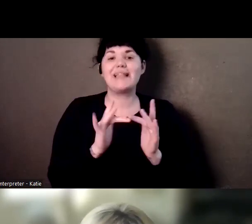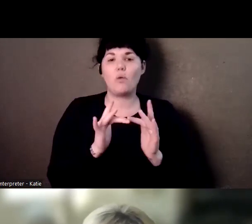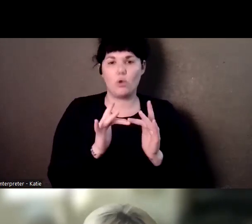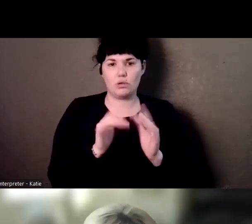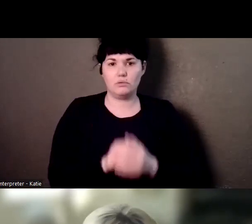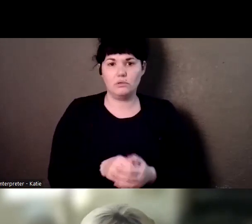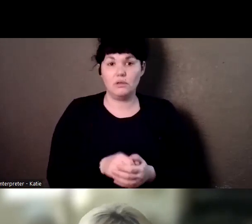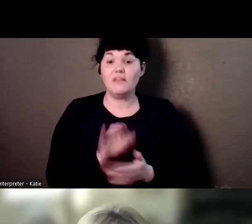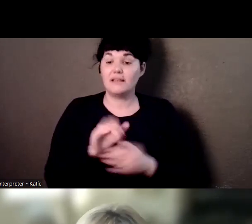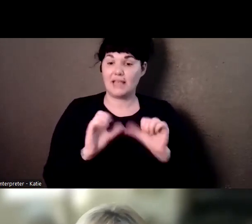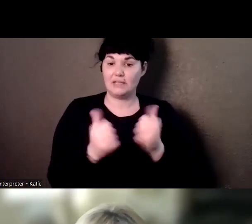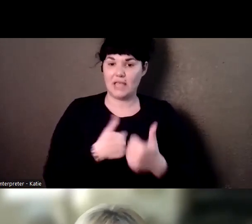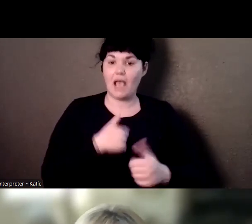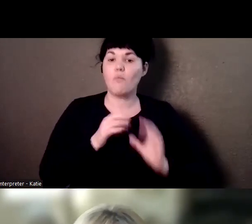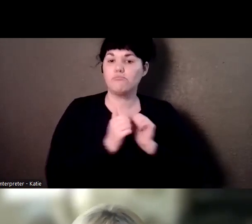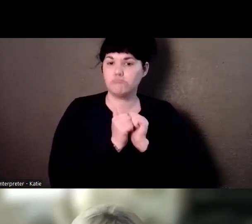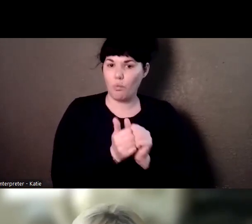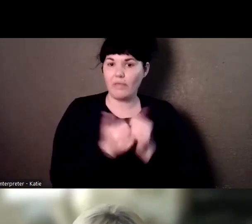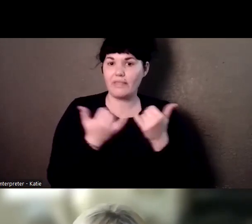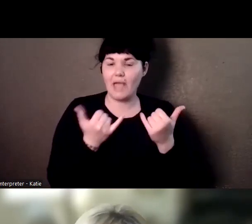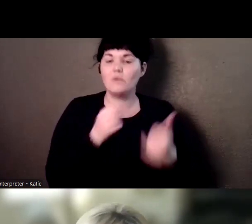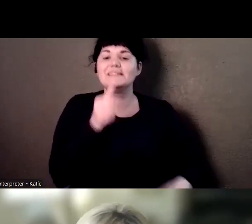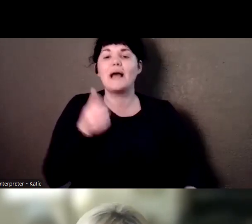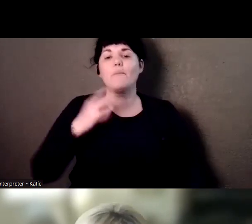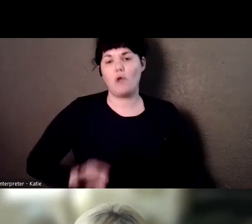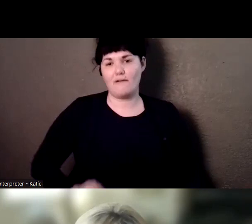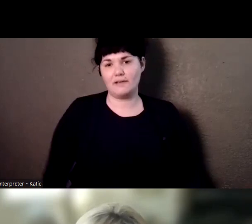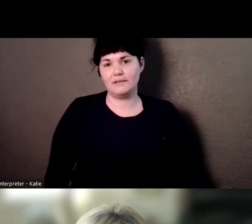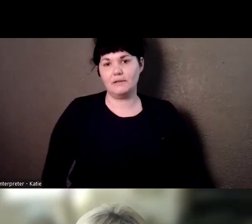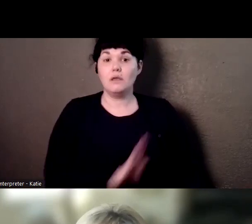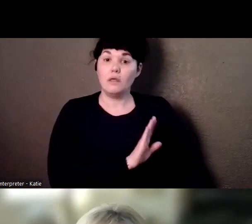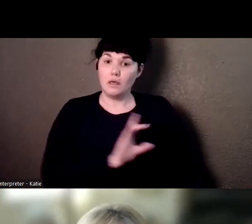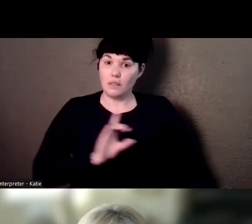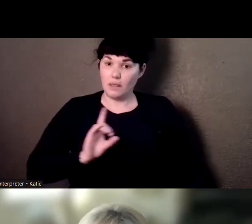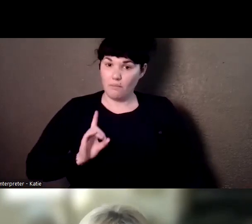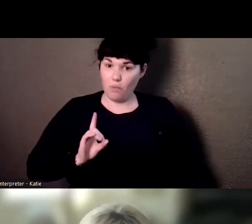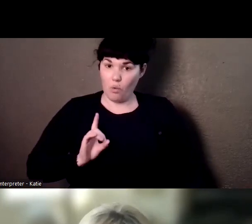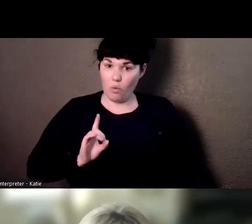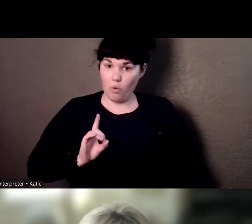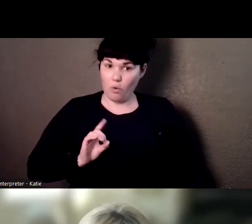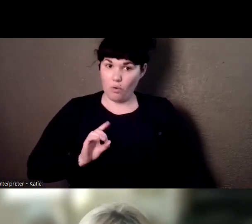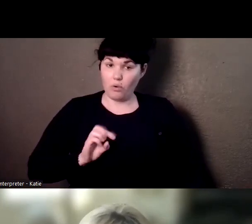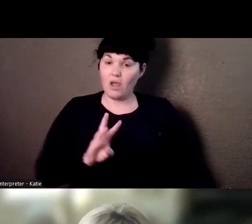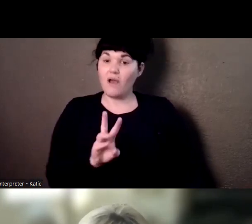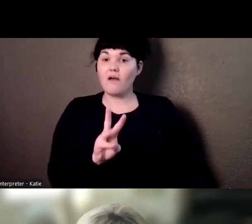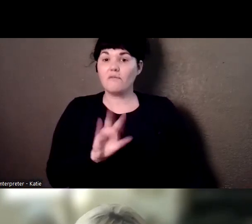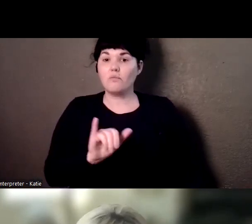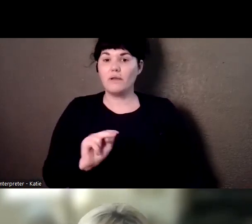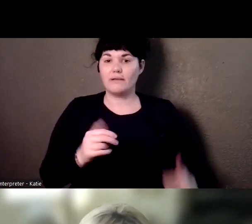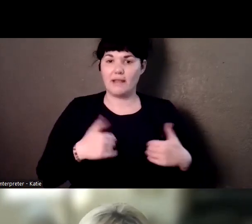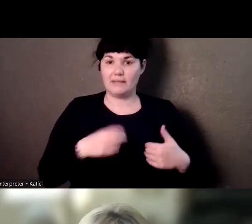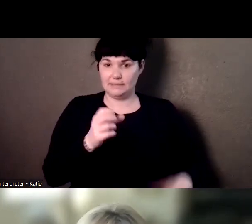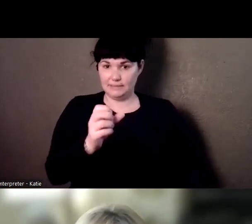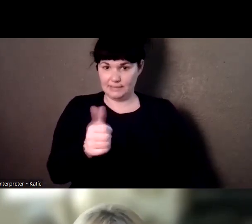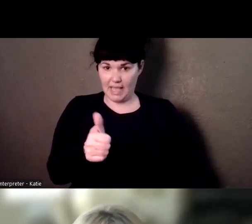It is a nonprofit, and the board of WIN is made up of the 10 community colleges